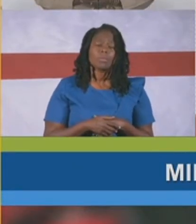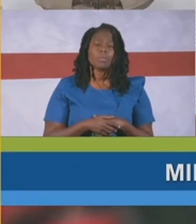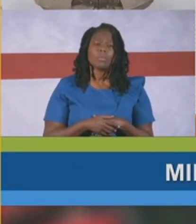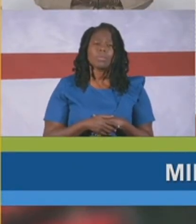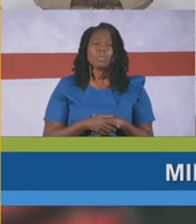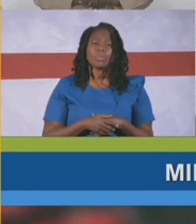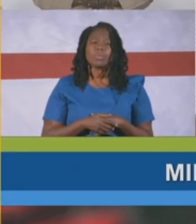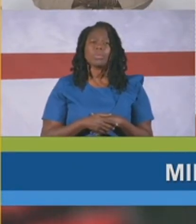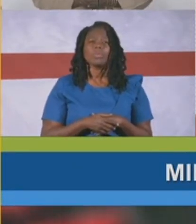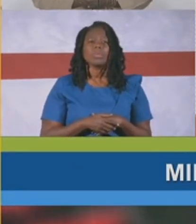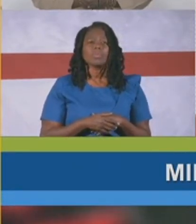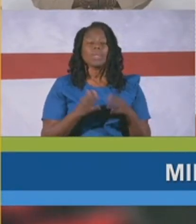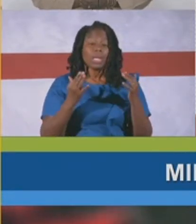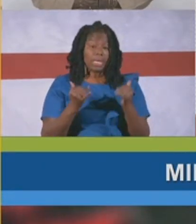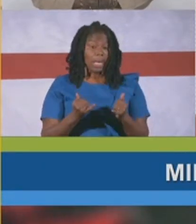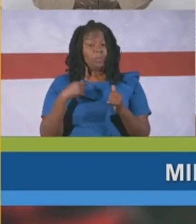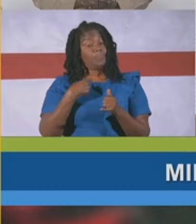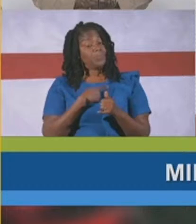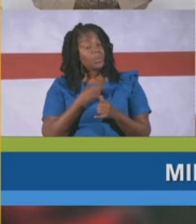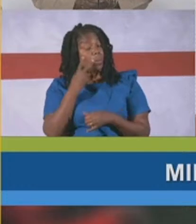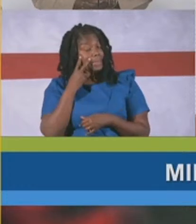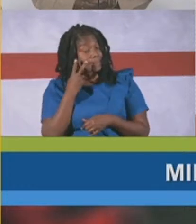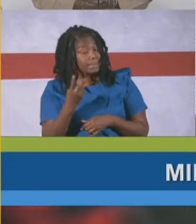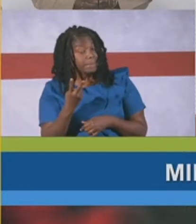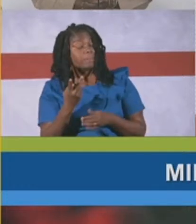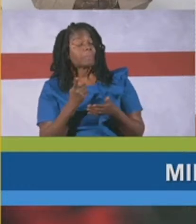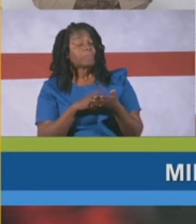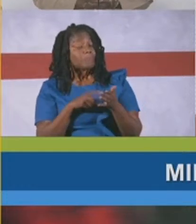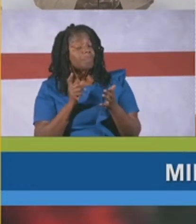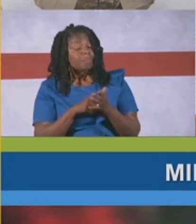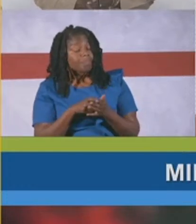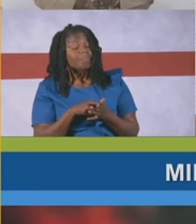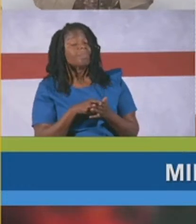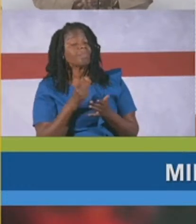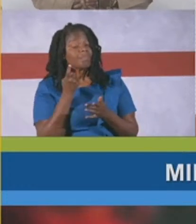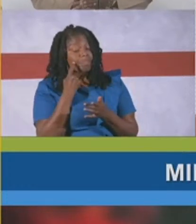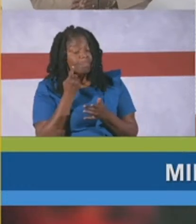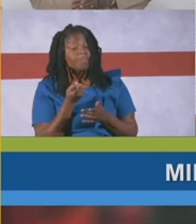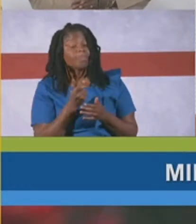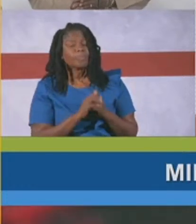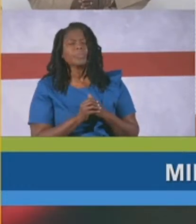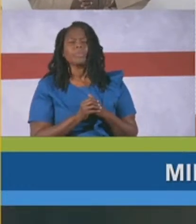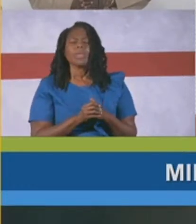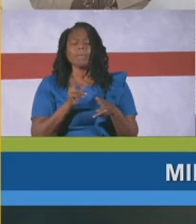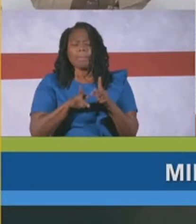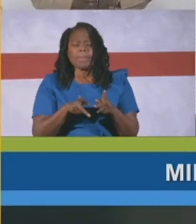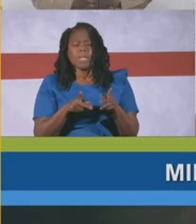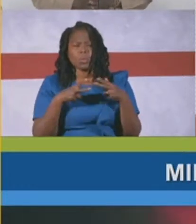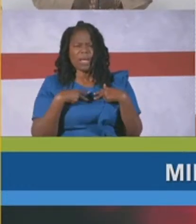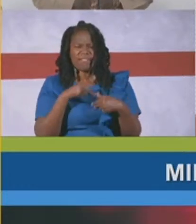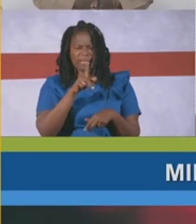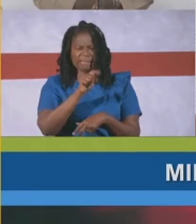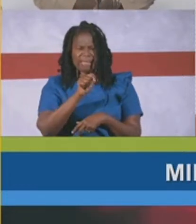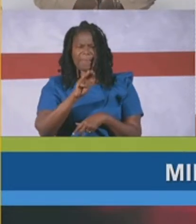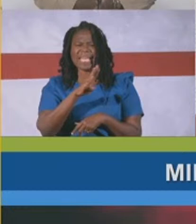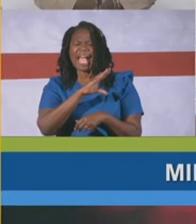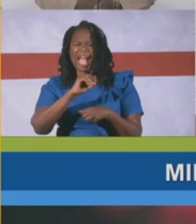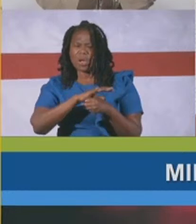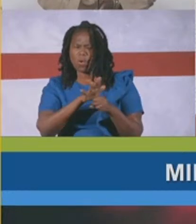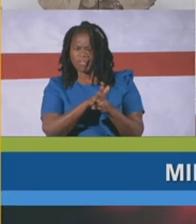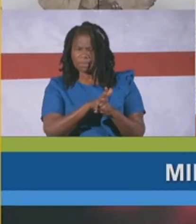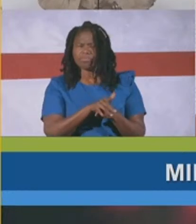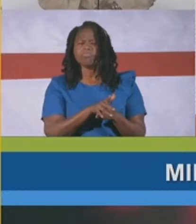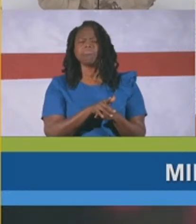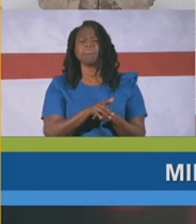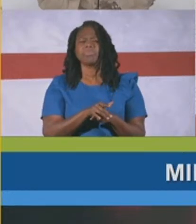What we have noticed clinically with those patients with TB and COVID-19 is that they present